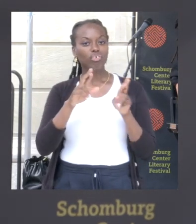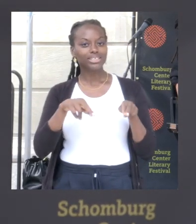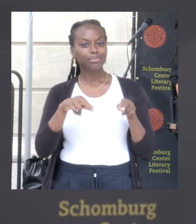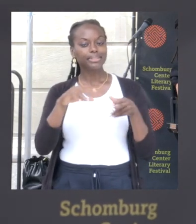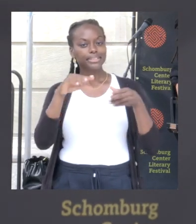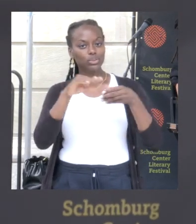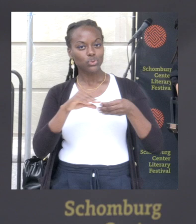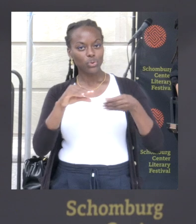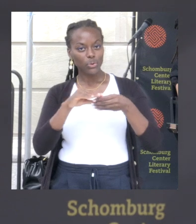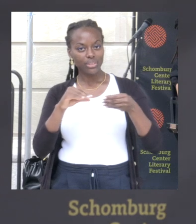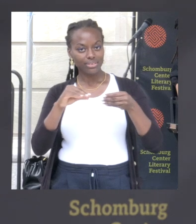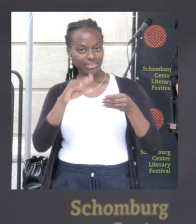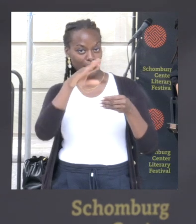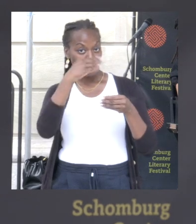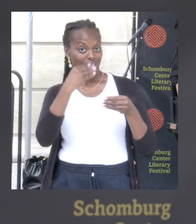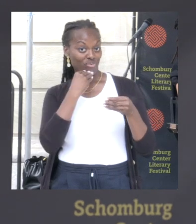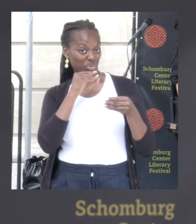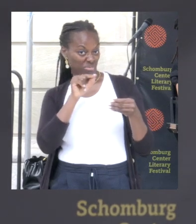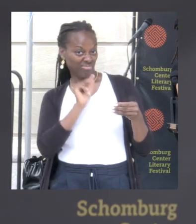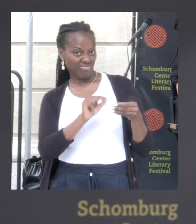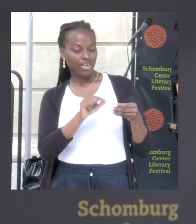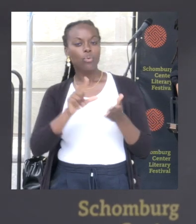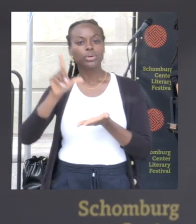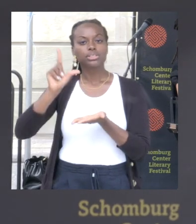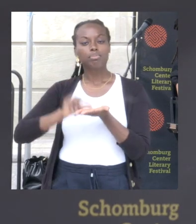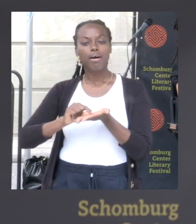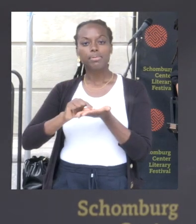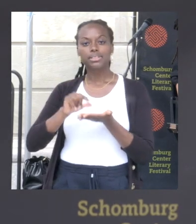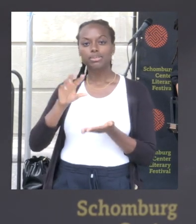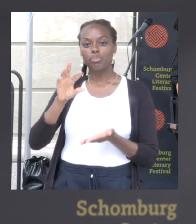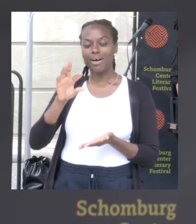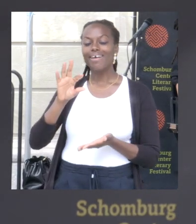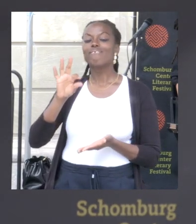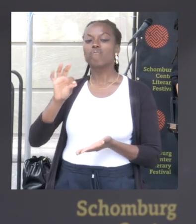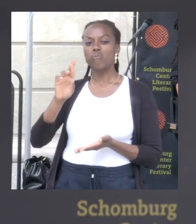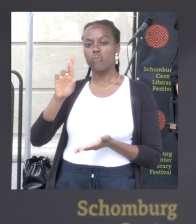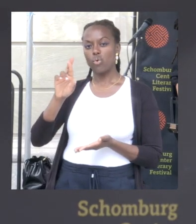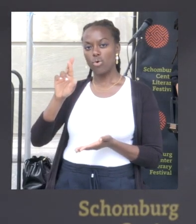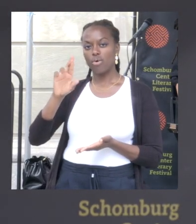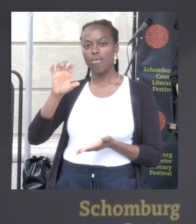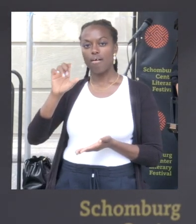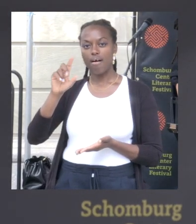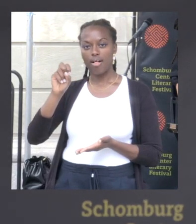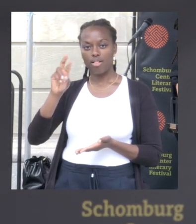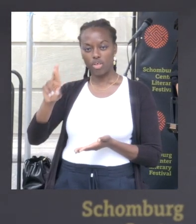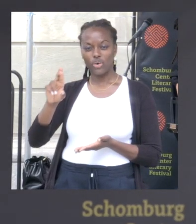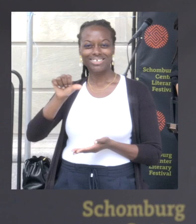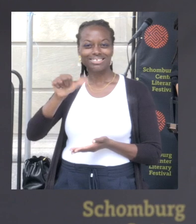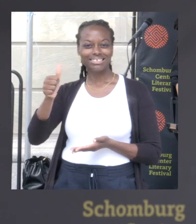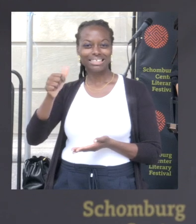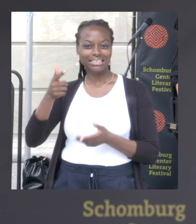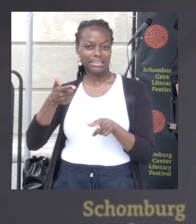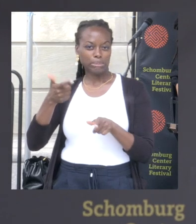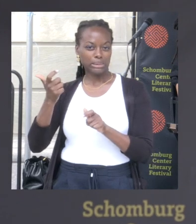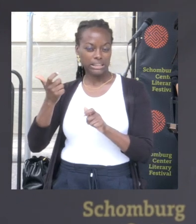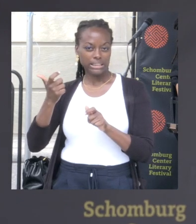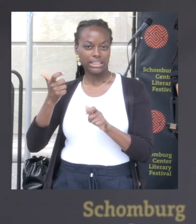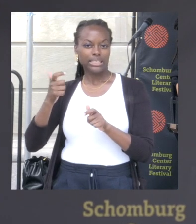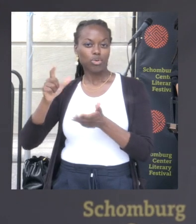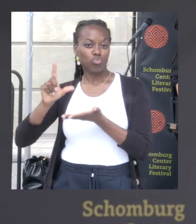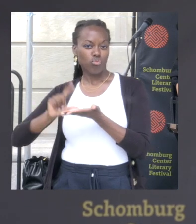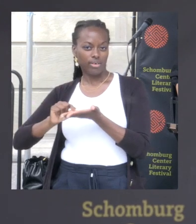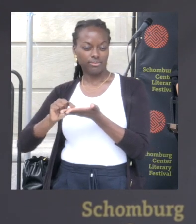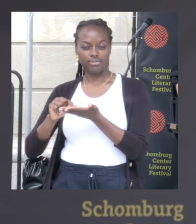by Four Color Books and 10 Speed Press in October of last year. It went on to be the most critically